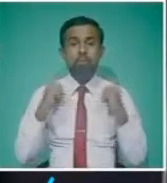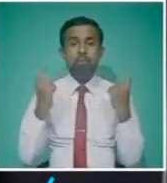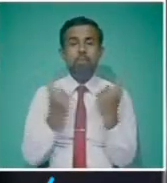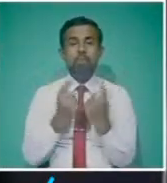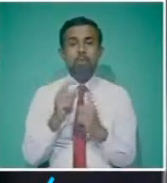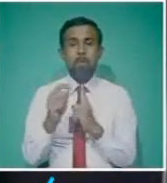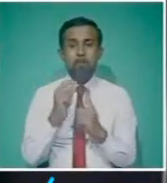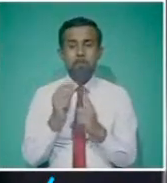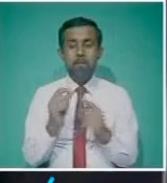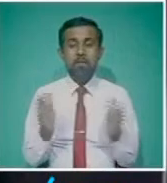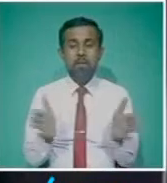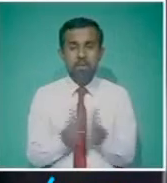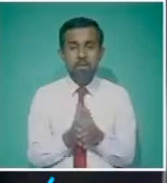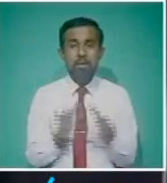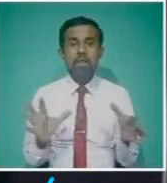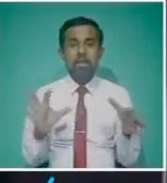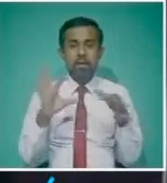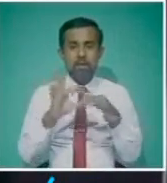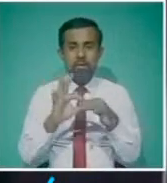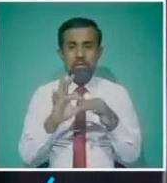sorrow and mourning of her loss.